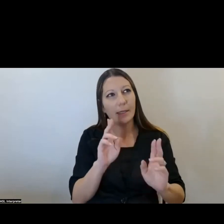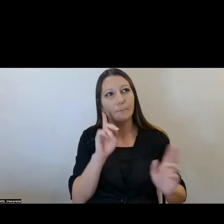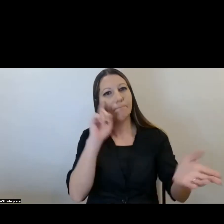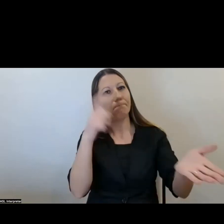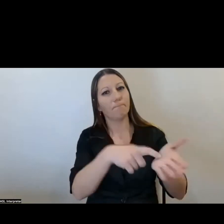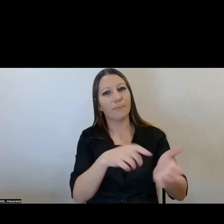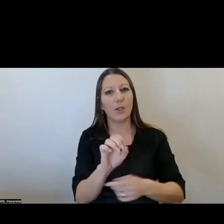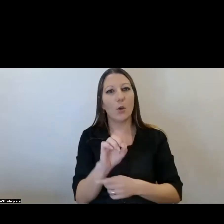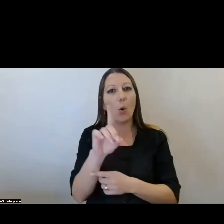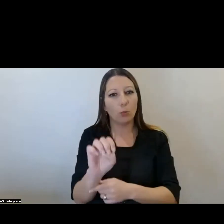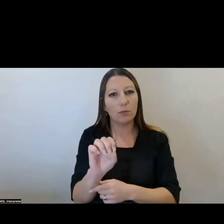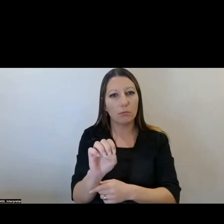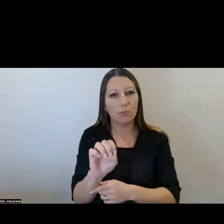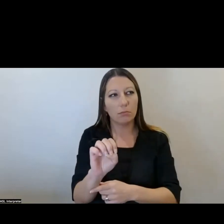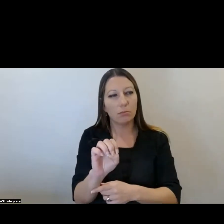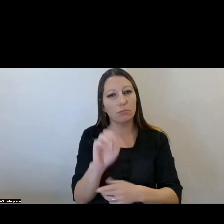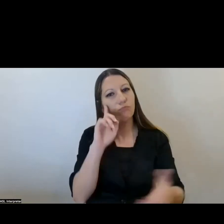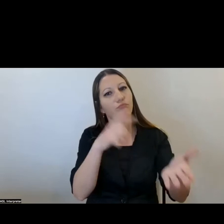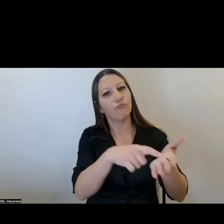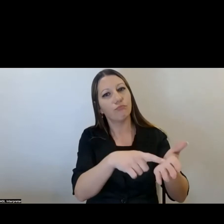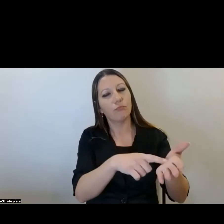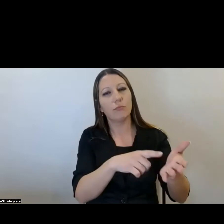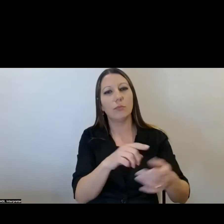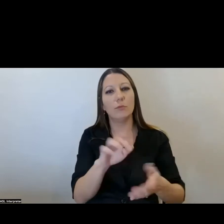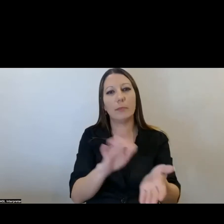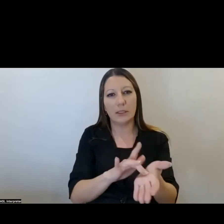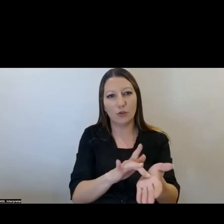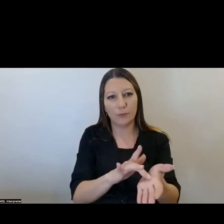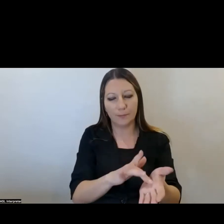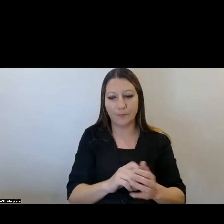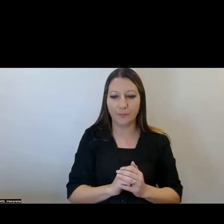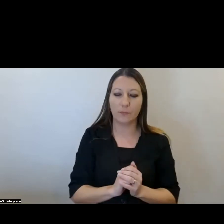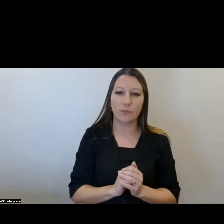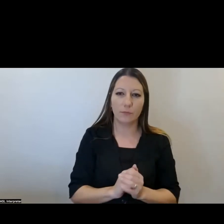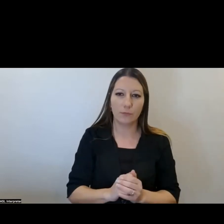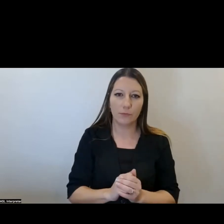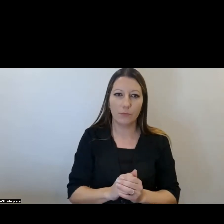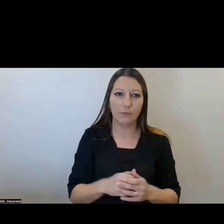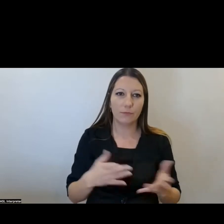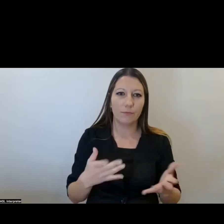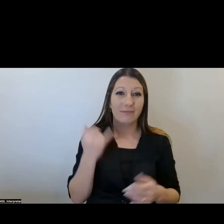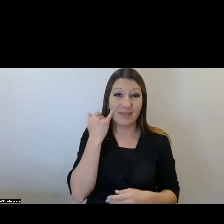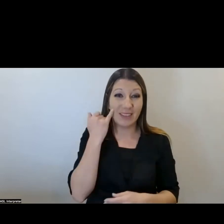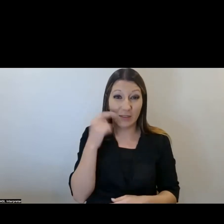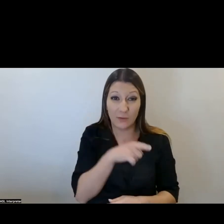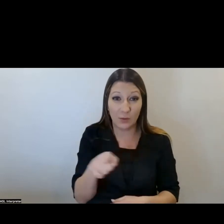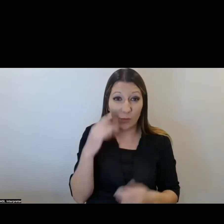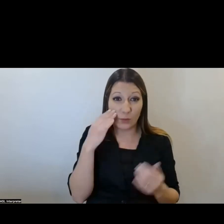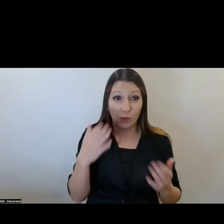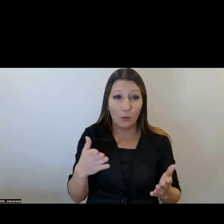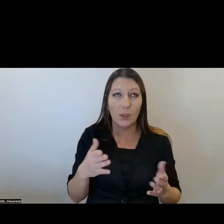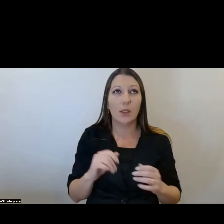and what an ode is, in case you don't know, is